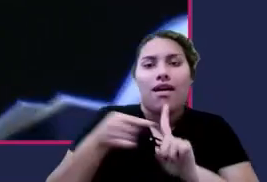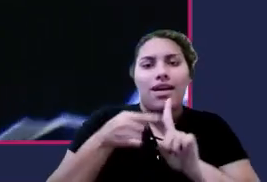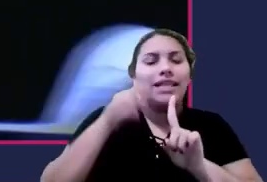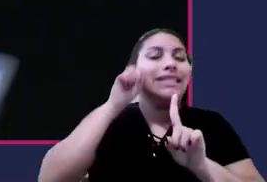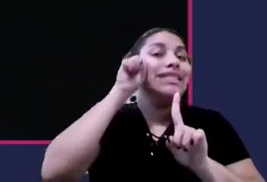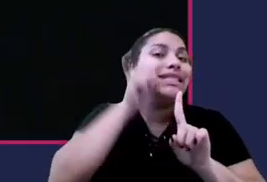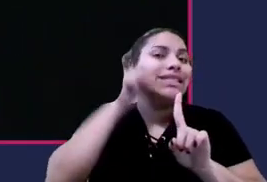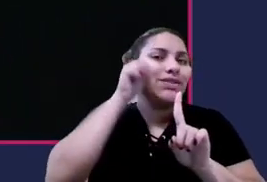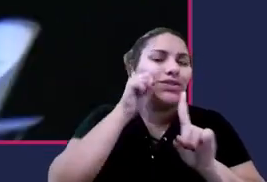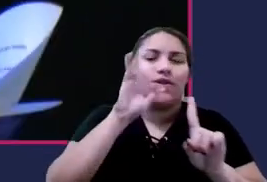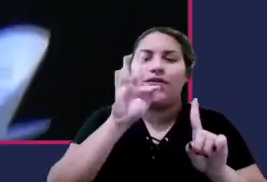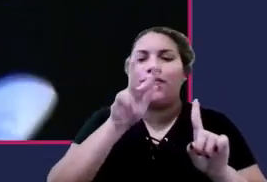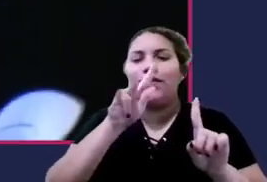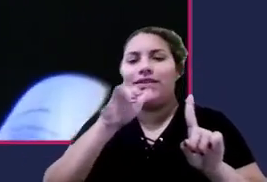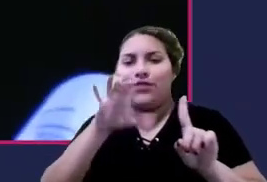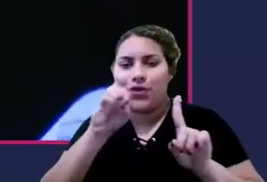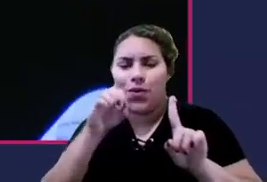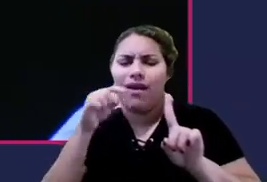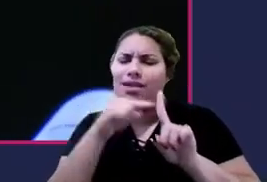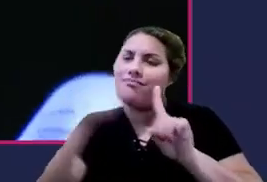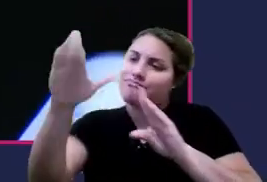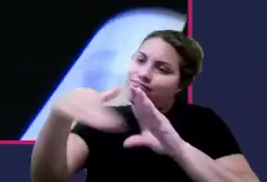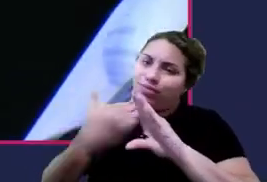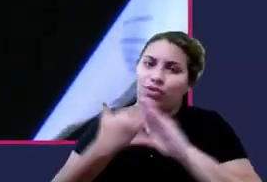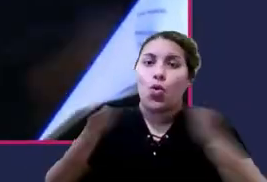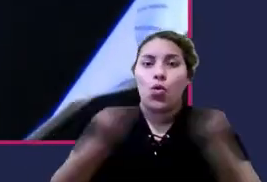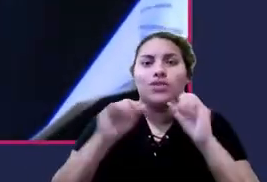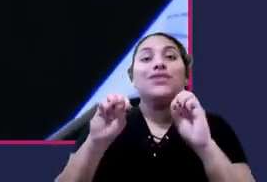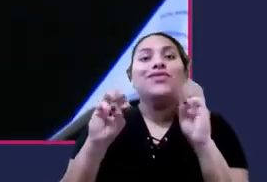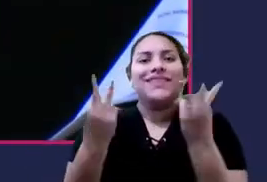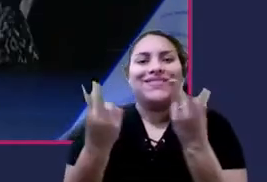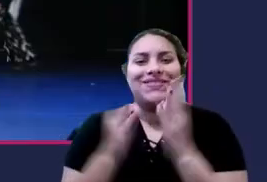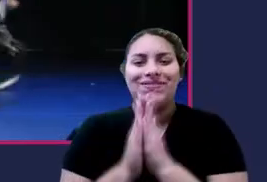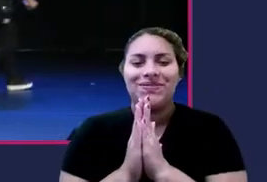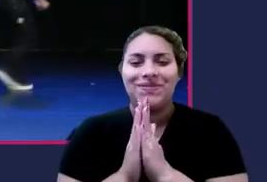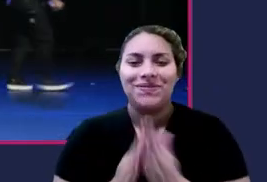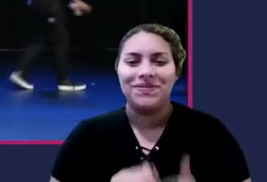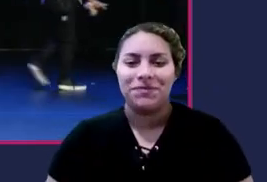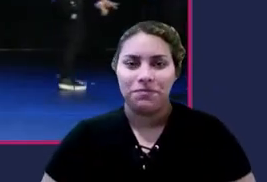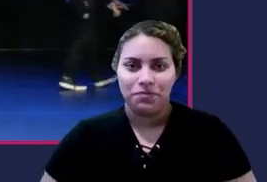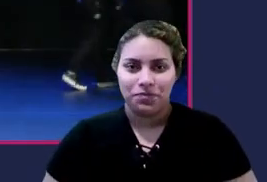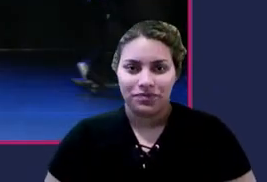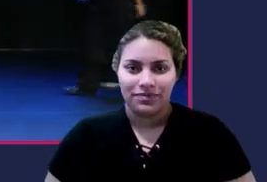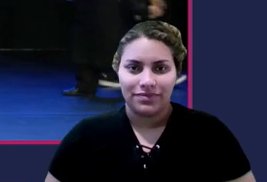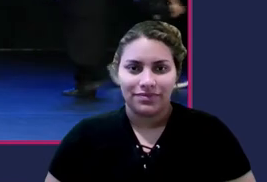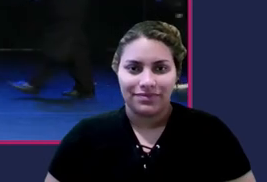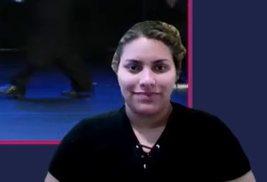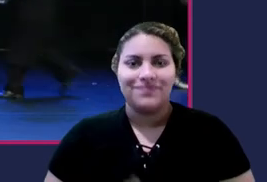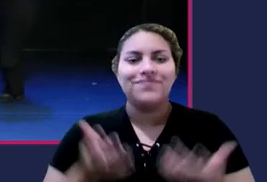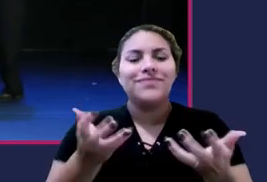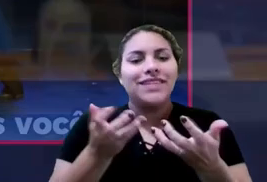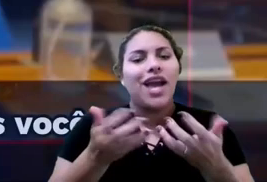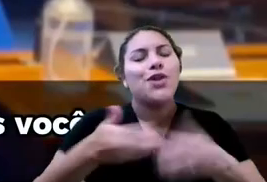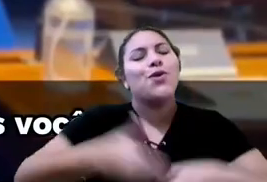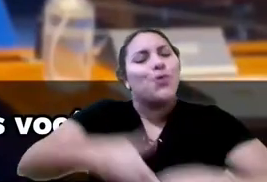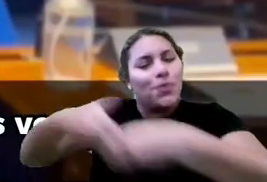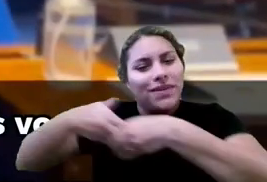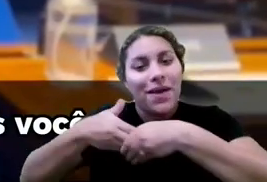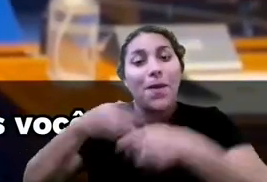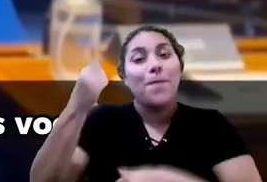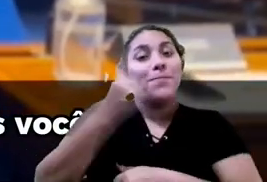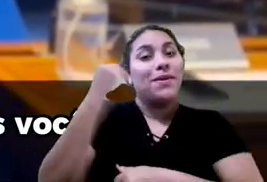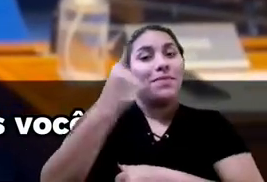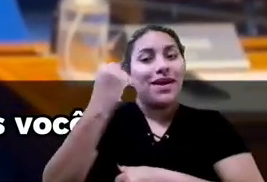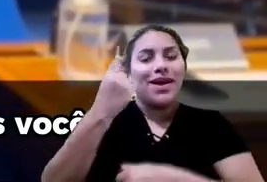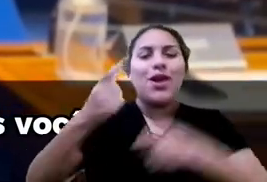watch a video sent by Senator Flavio Arns, and he sent it straight directly to our event. I'd like